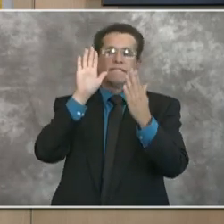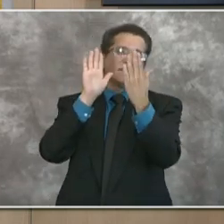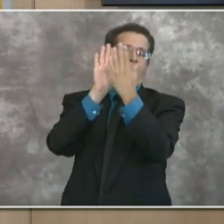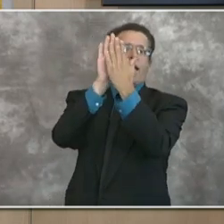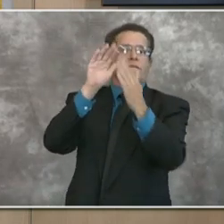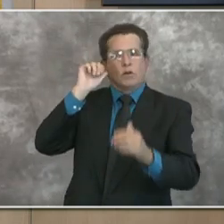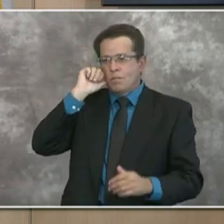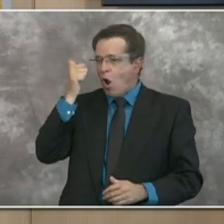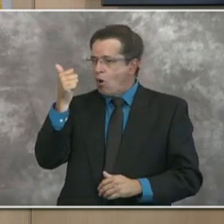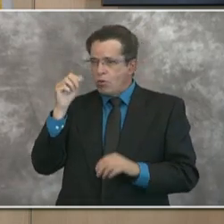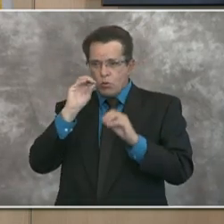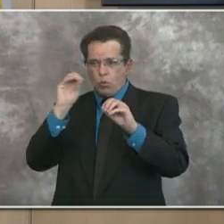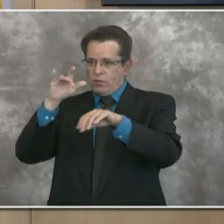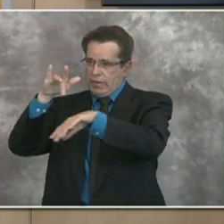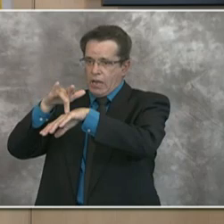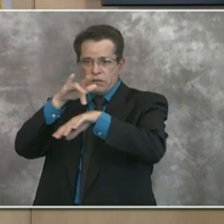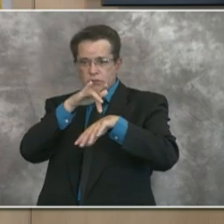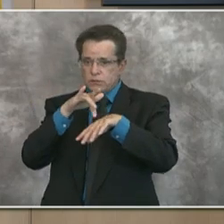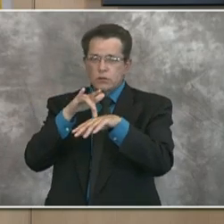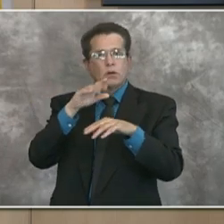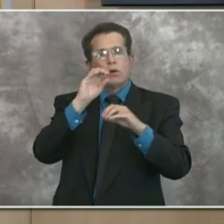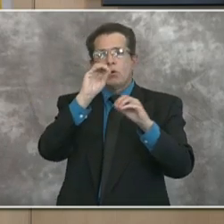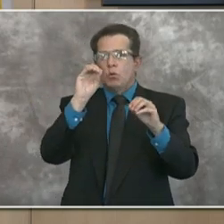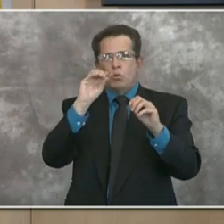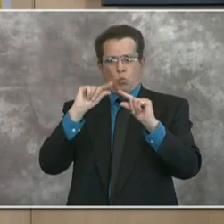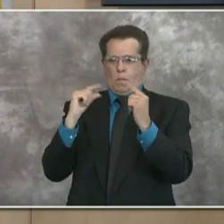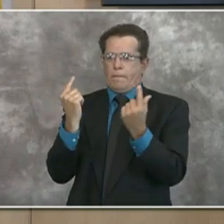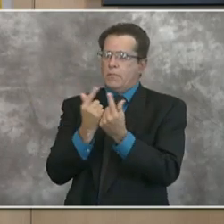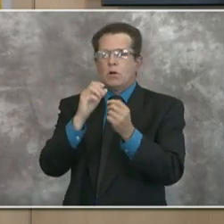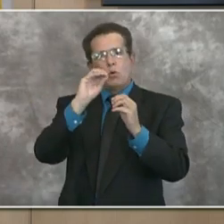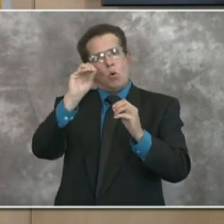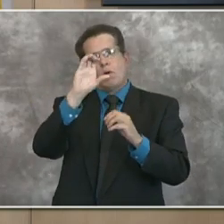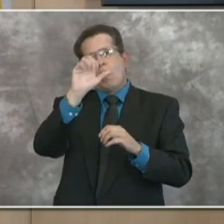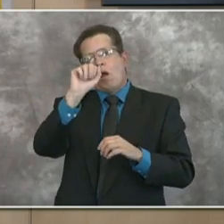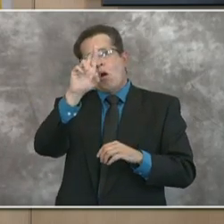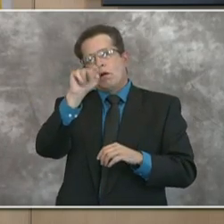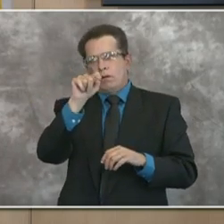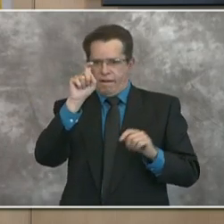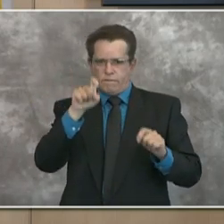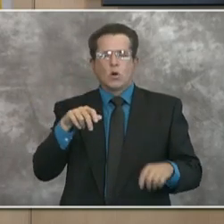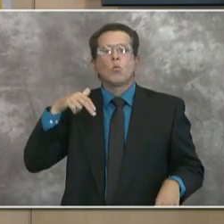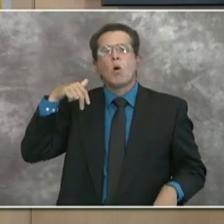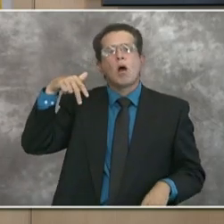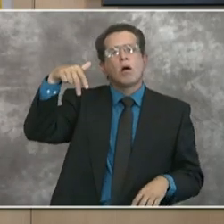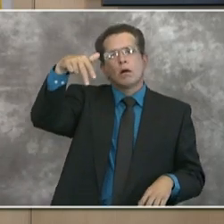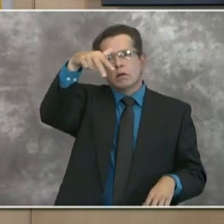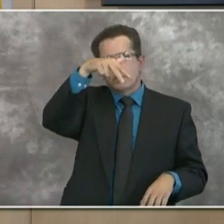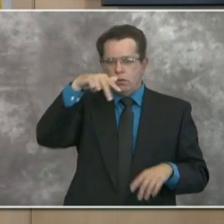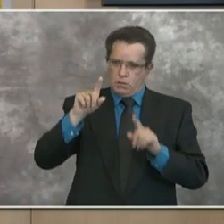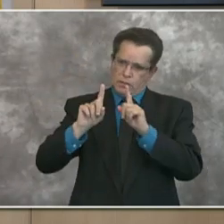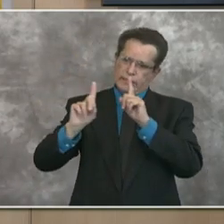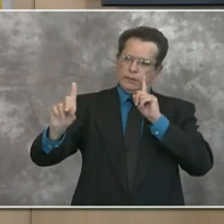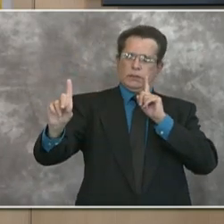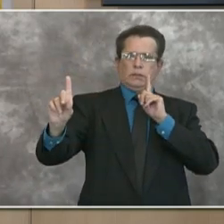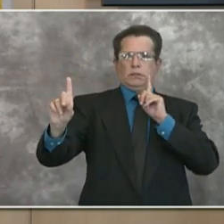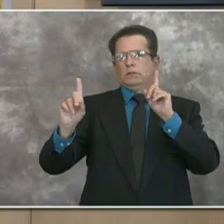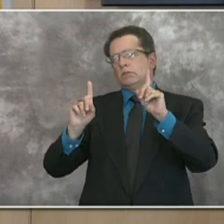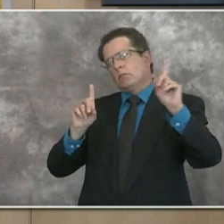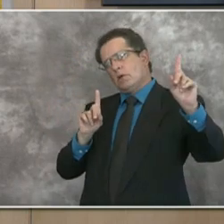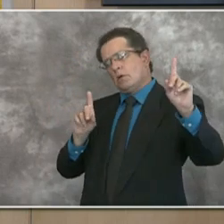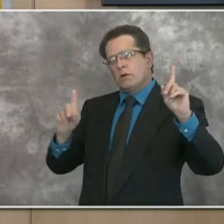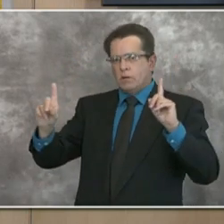out in groups, no using carts. We want you to walk the course so there's some distance between you and other